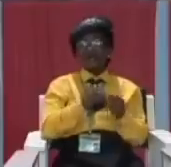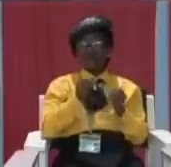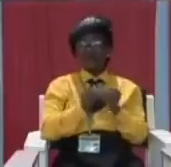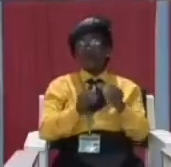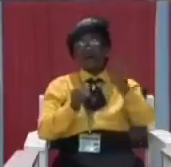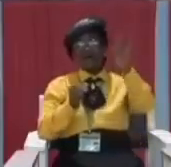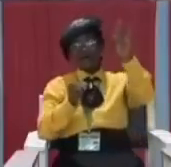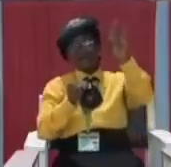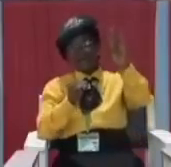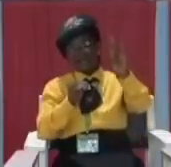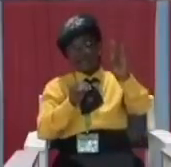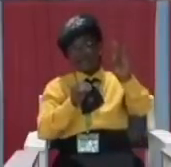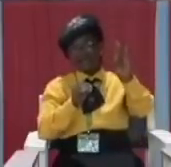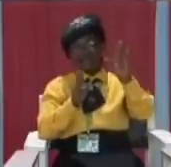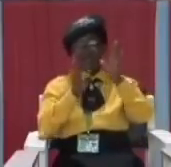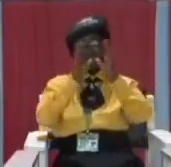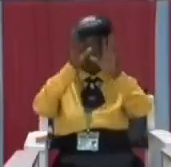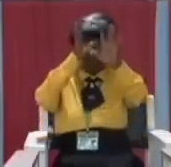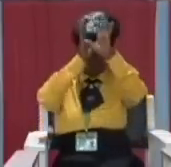Father,